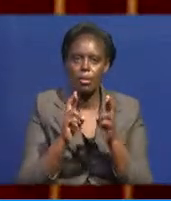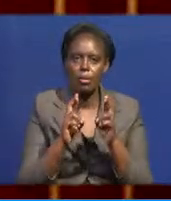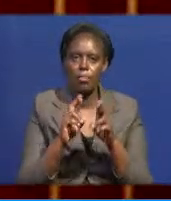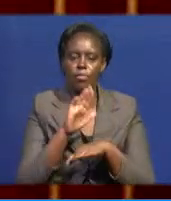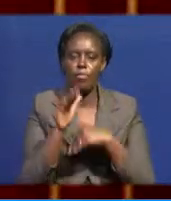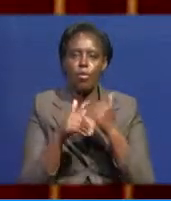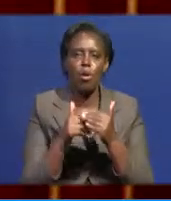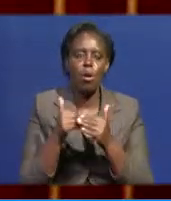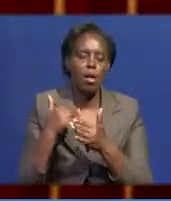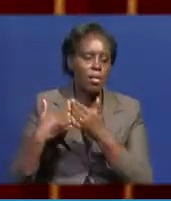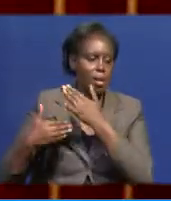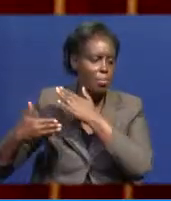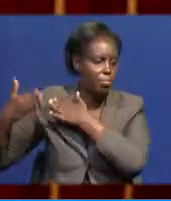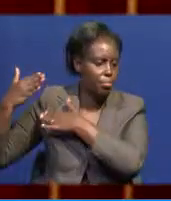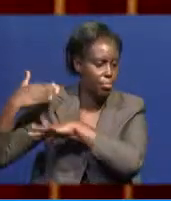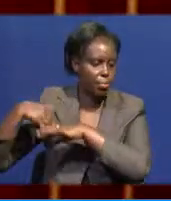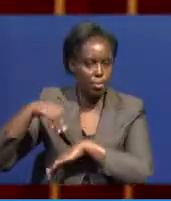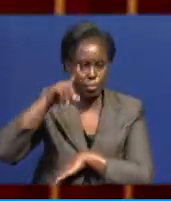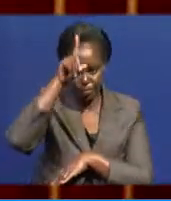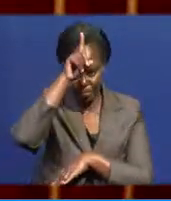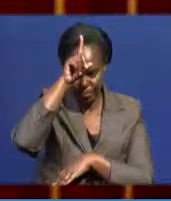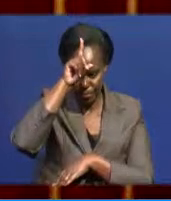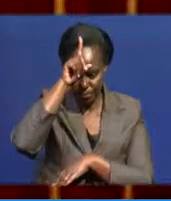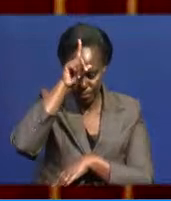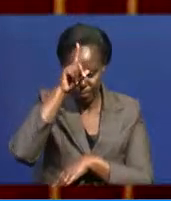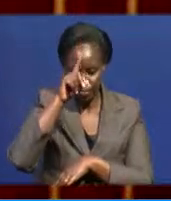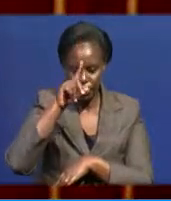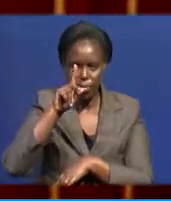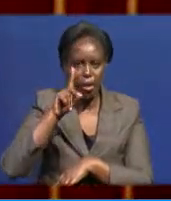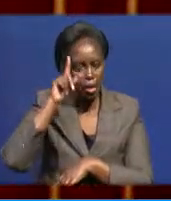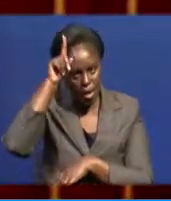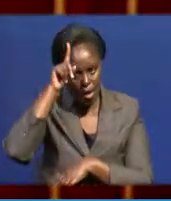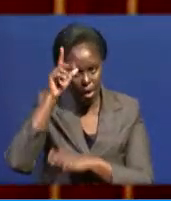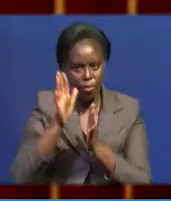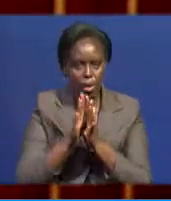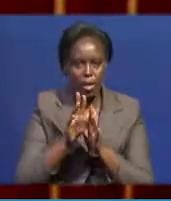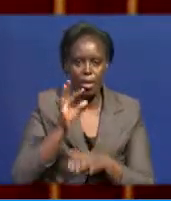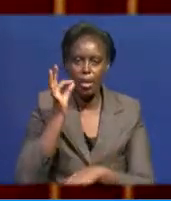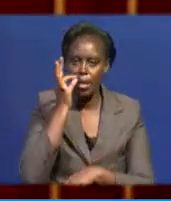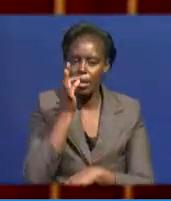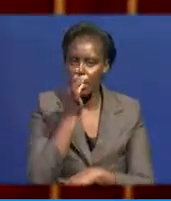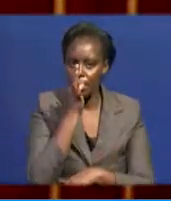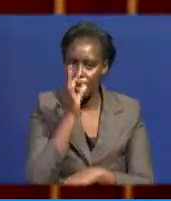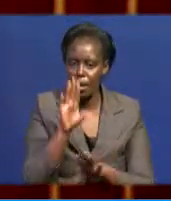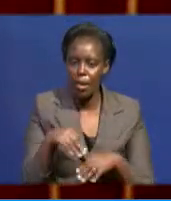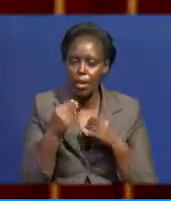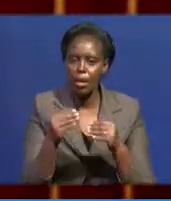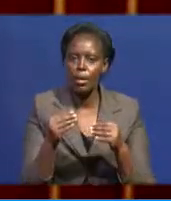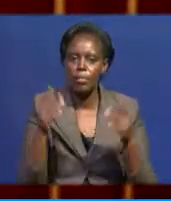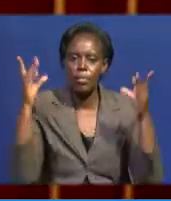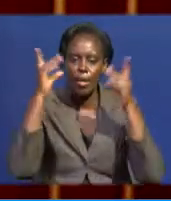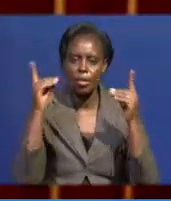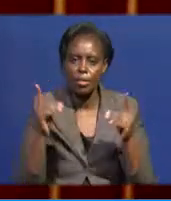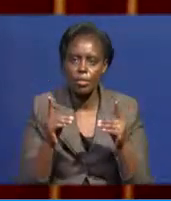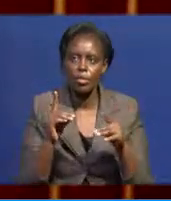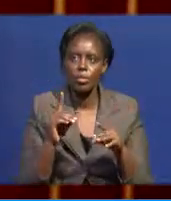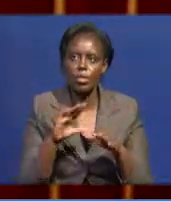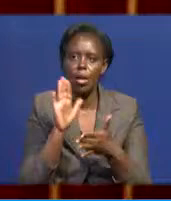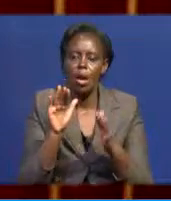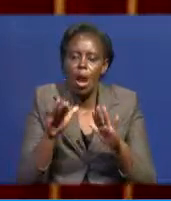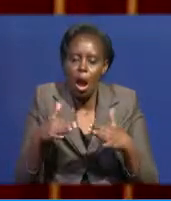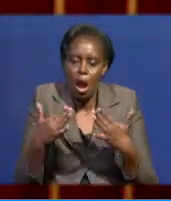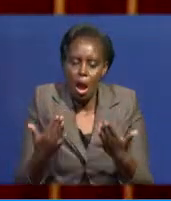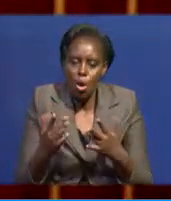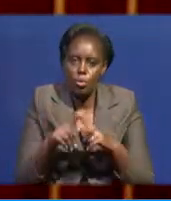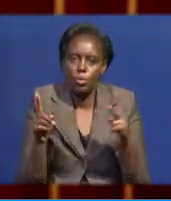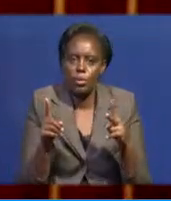the colonial villages, especially in Nyandarua and Nyeri, and I will be giving directions in terms of how